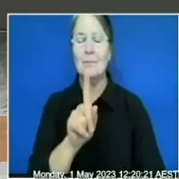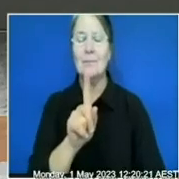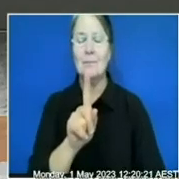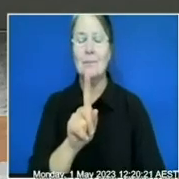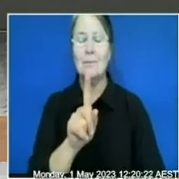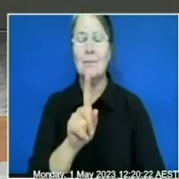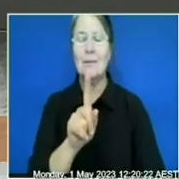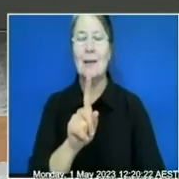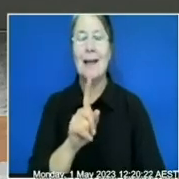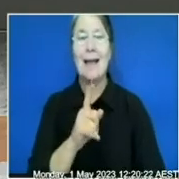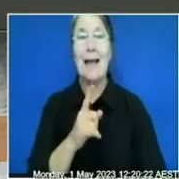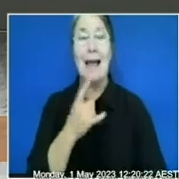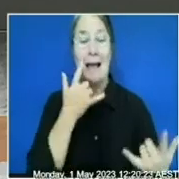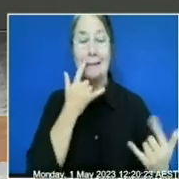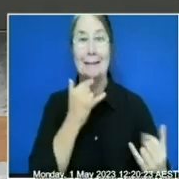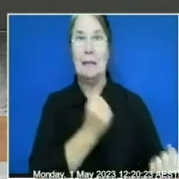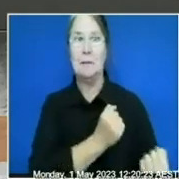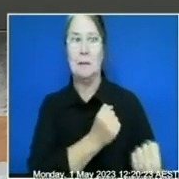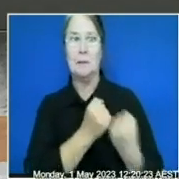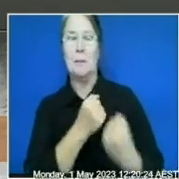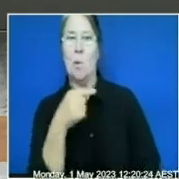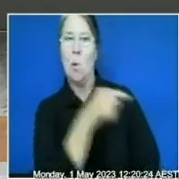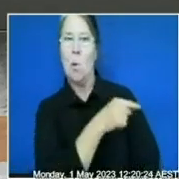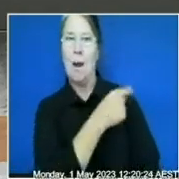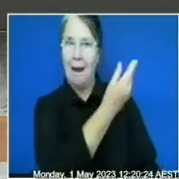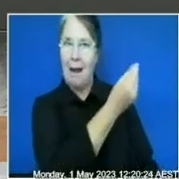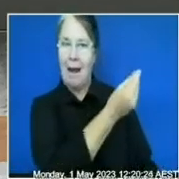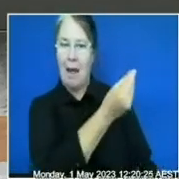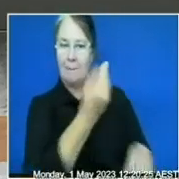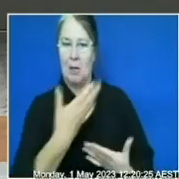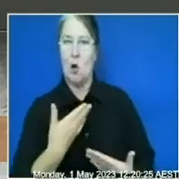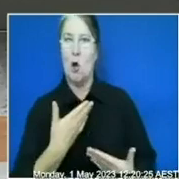that the Coroner's Court has provided us with the state's response to